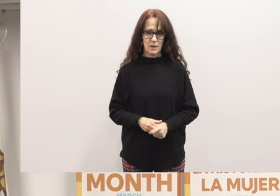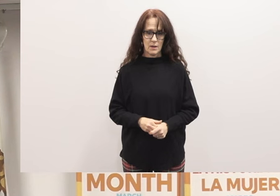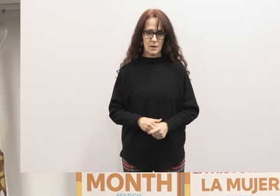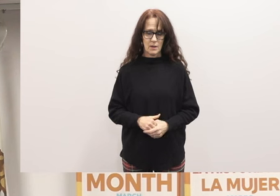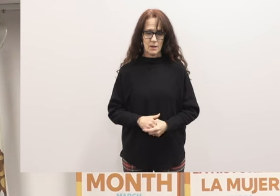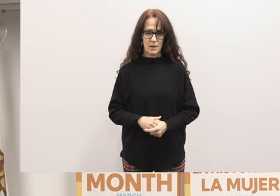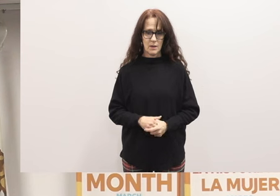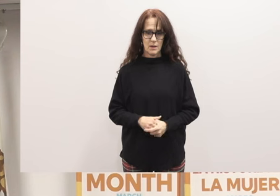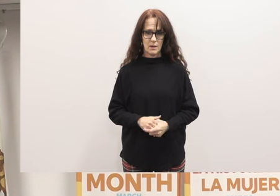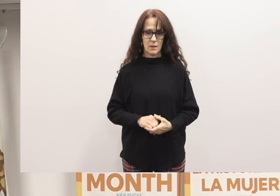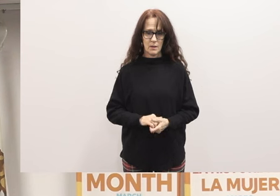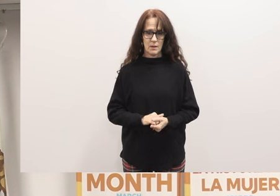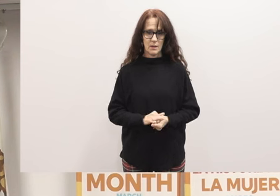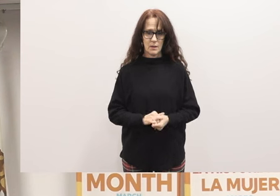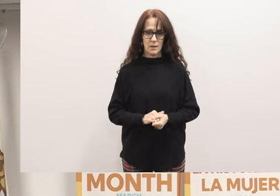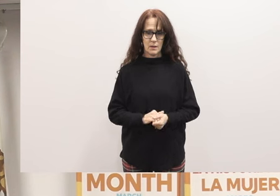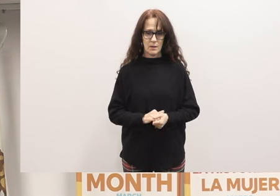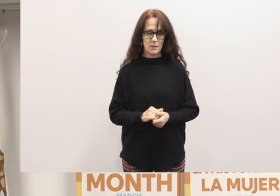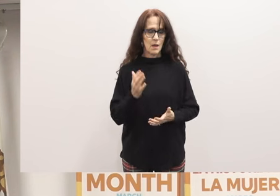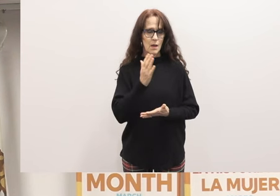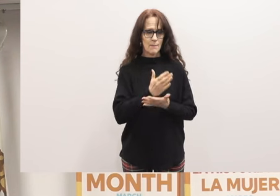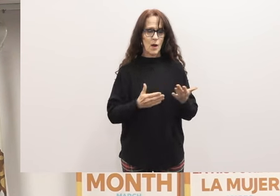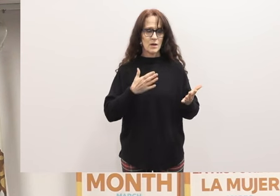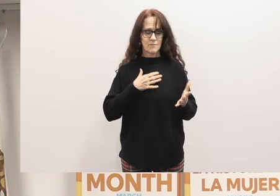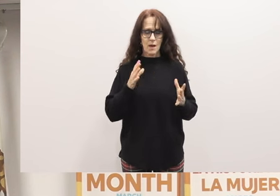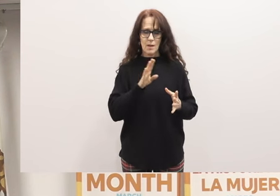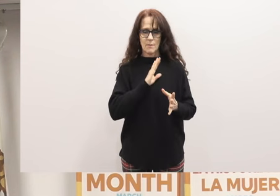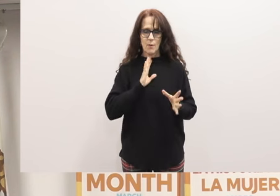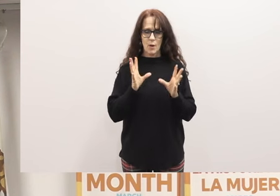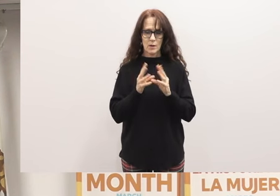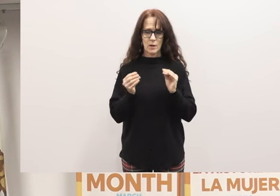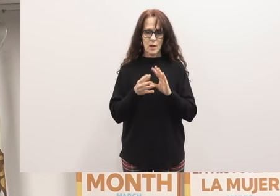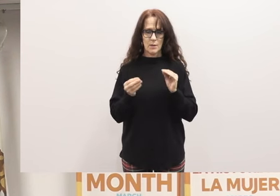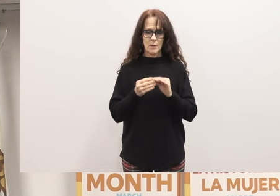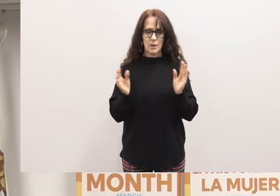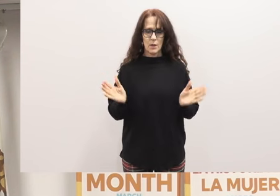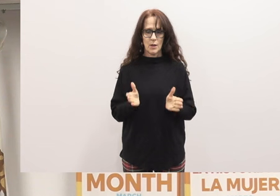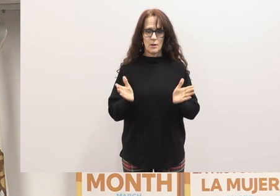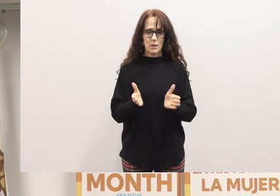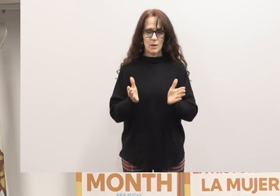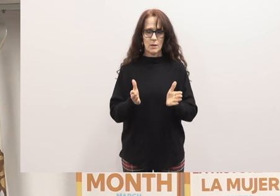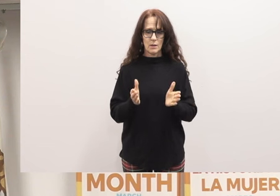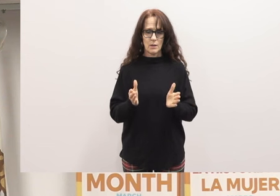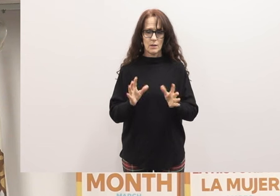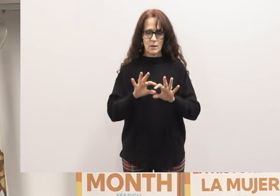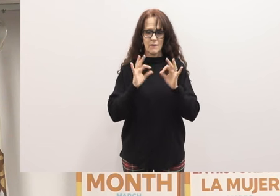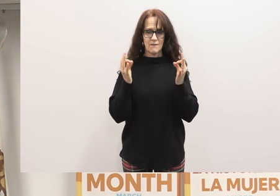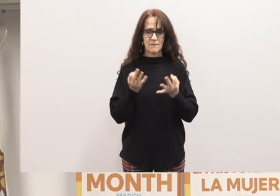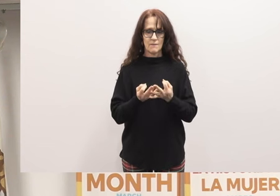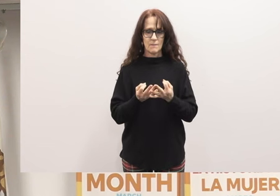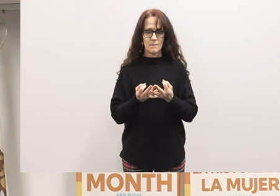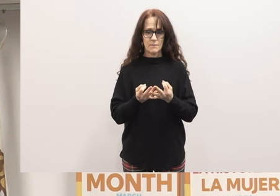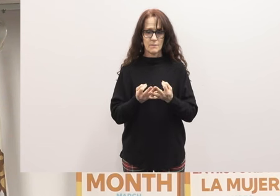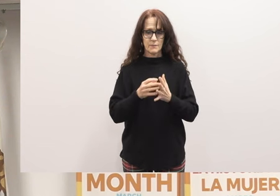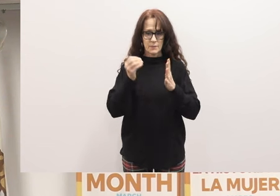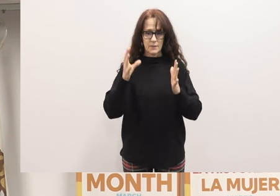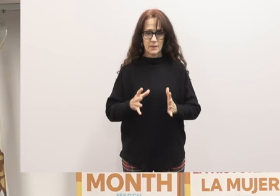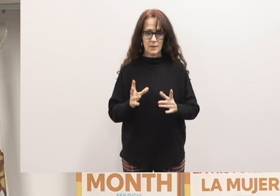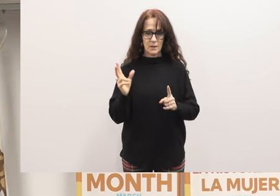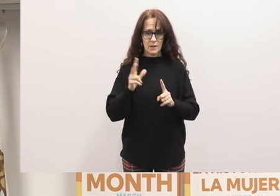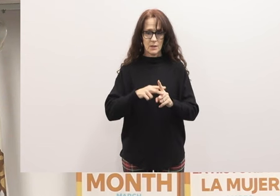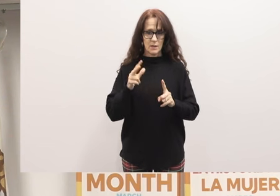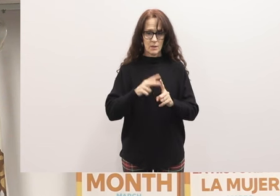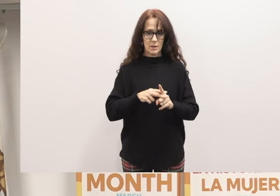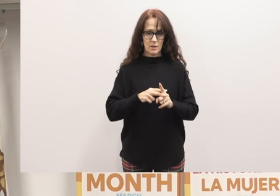And this was part of my board comment because I was encouraging families and students to